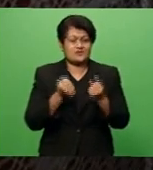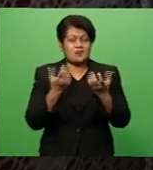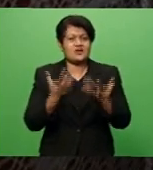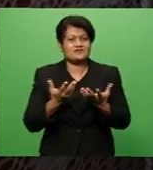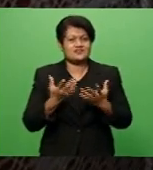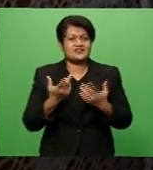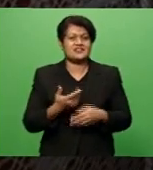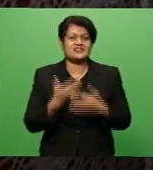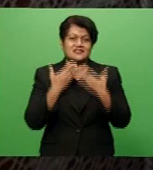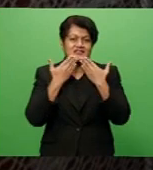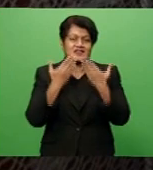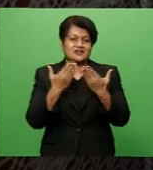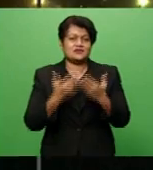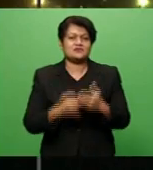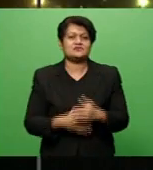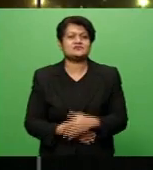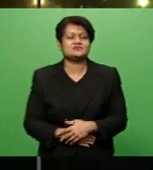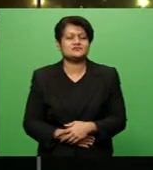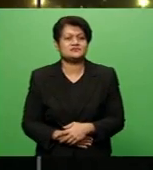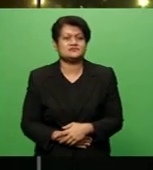thank you, Edwin.